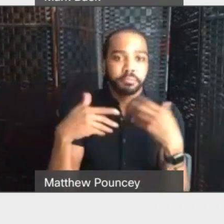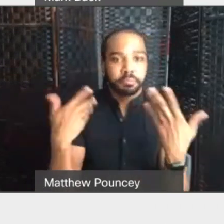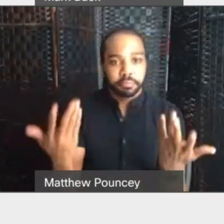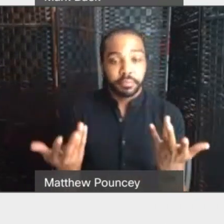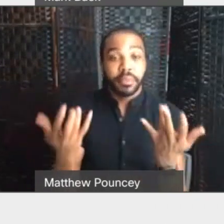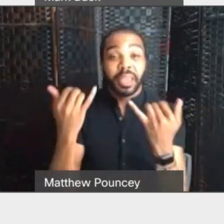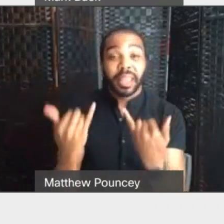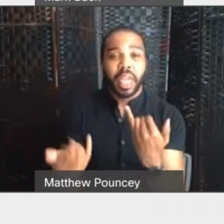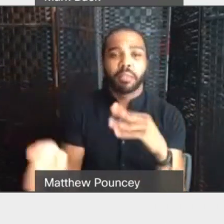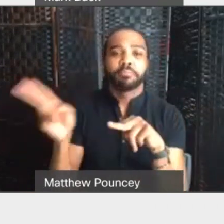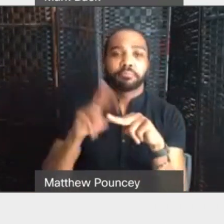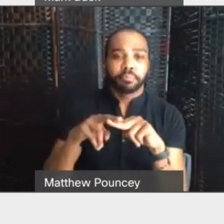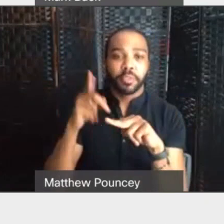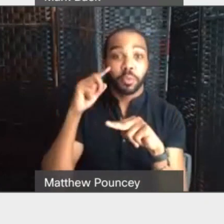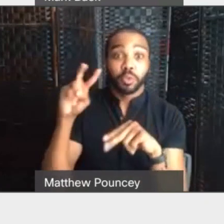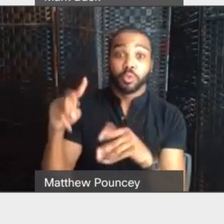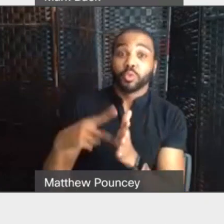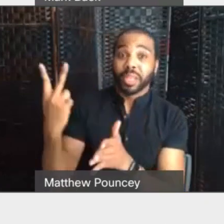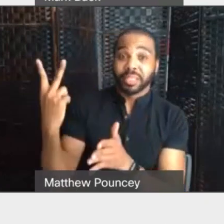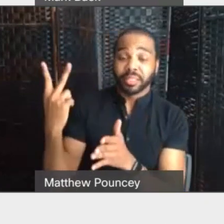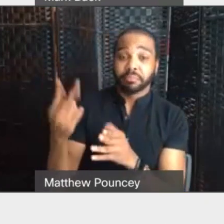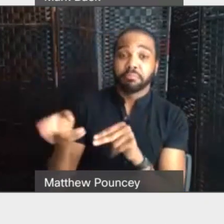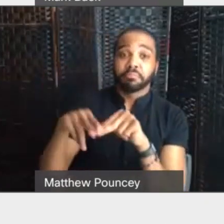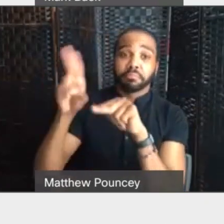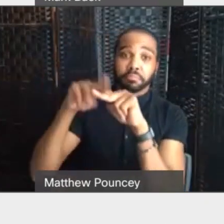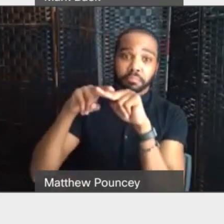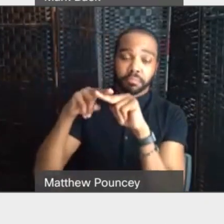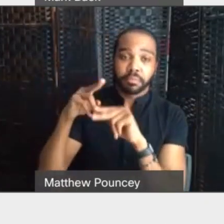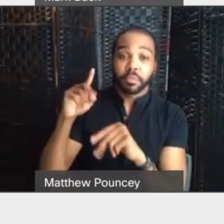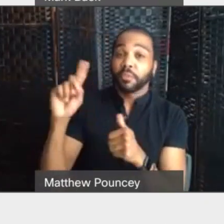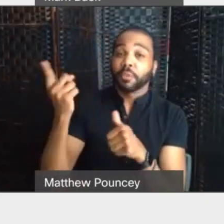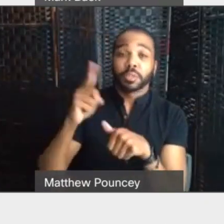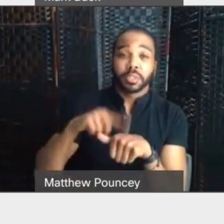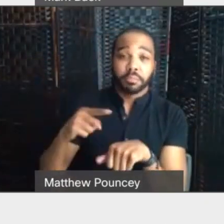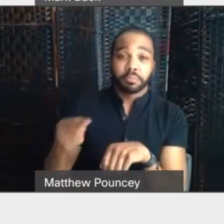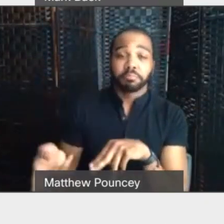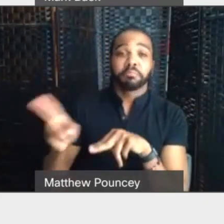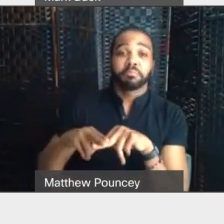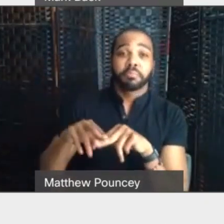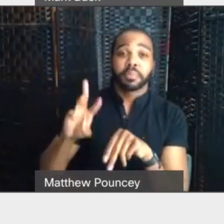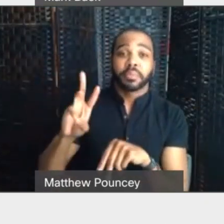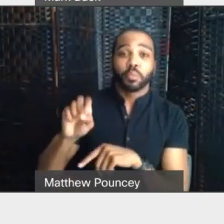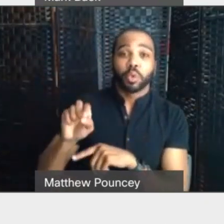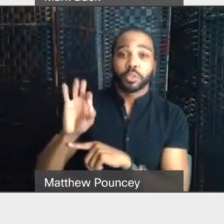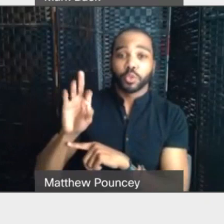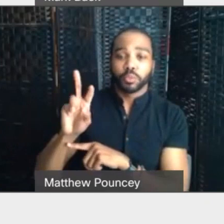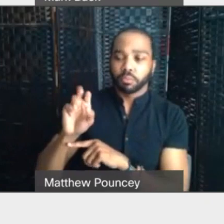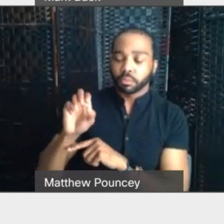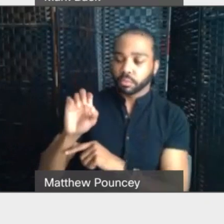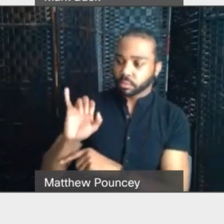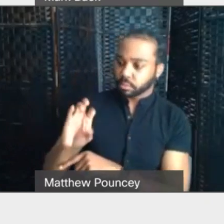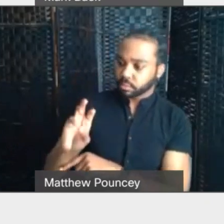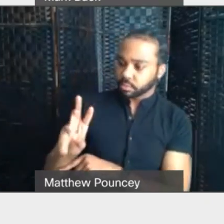been increased now for the second time. The first time it was increased 6.2%.